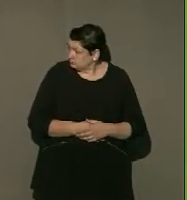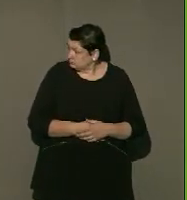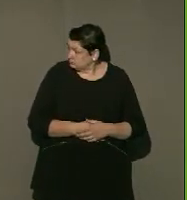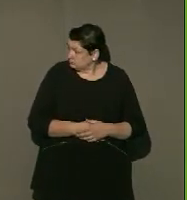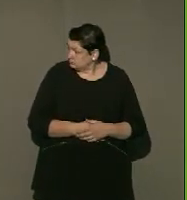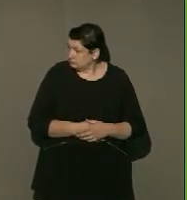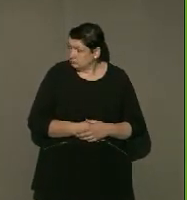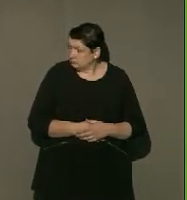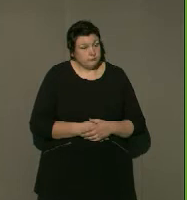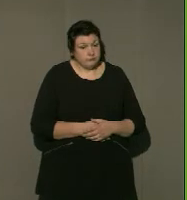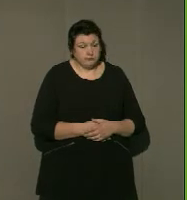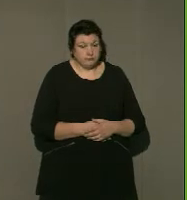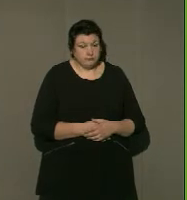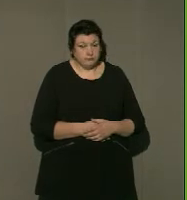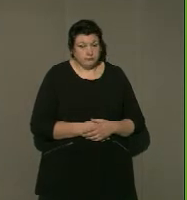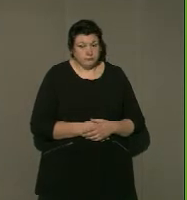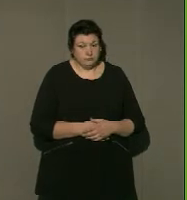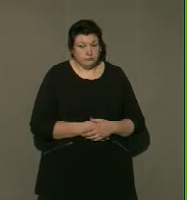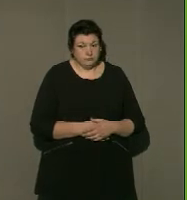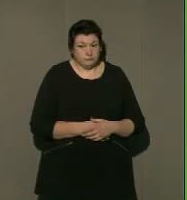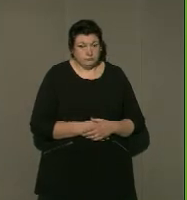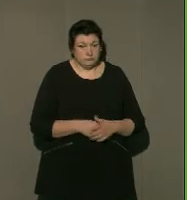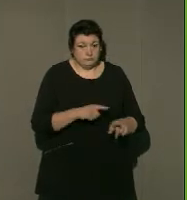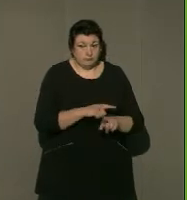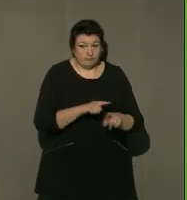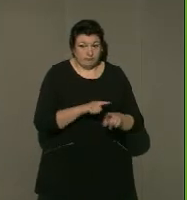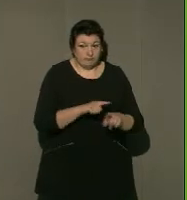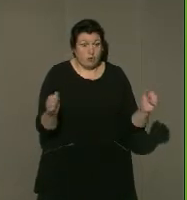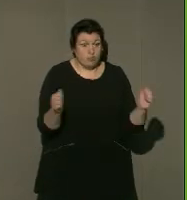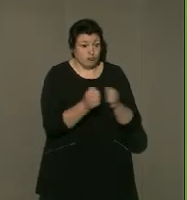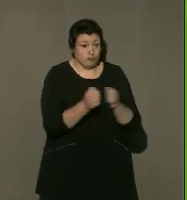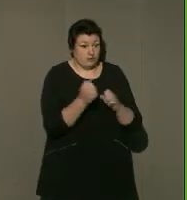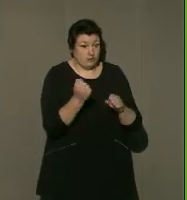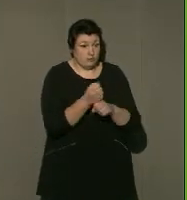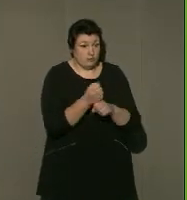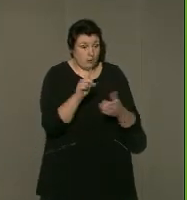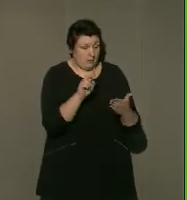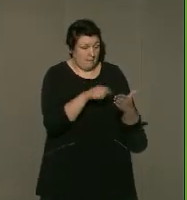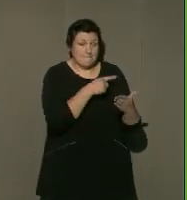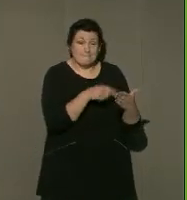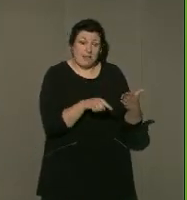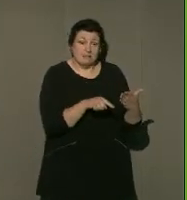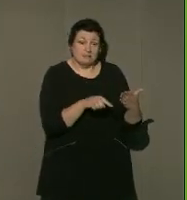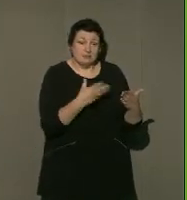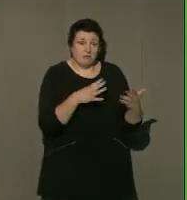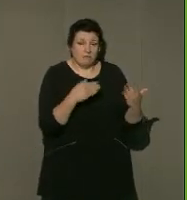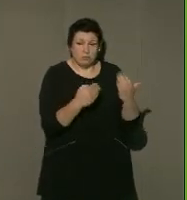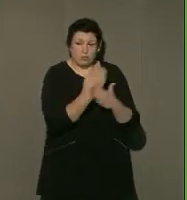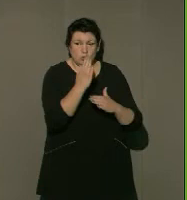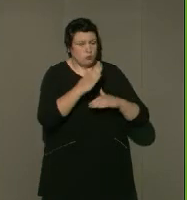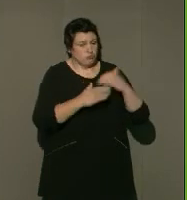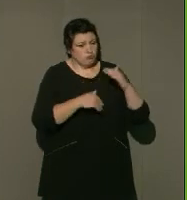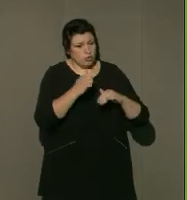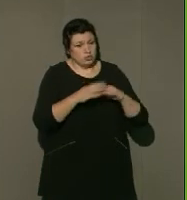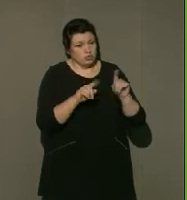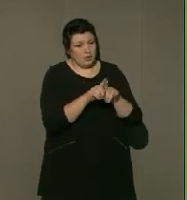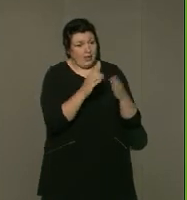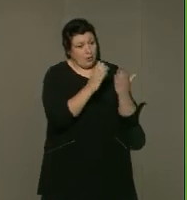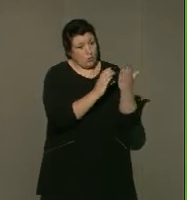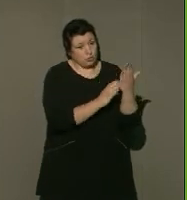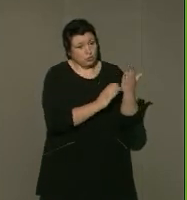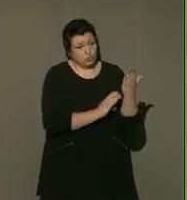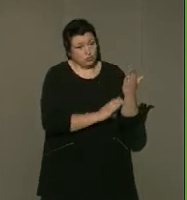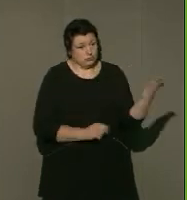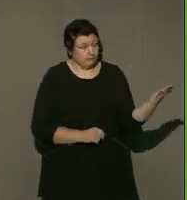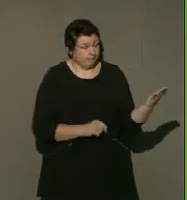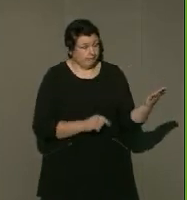This party agreed to go to a ballot on the terms of a new structure and constitution for the party. That